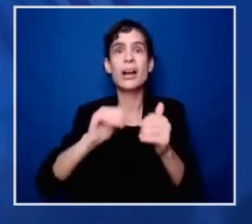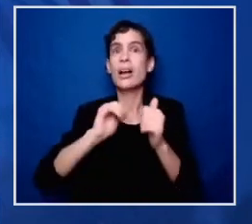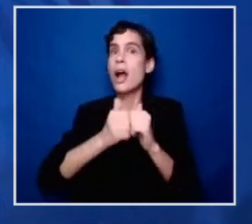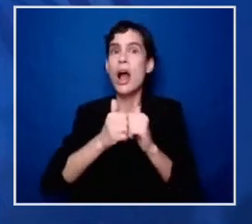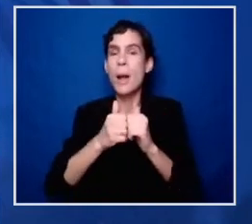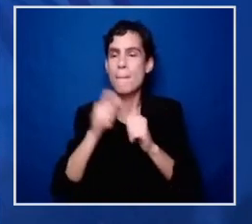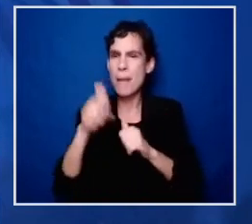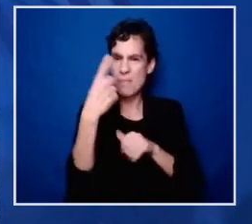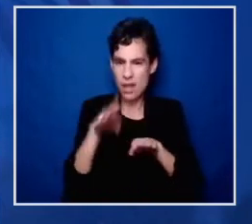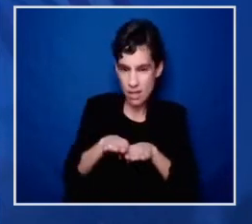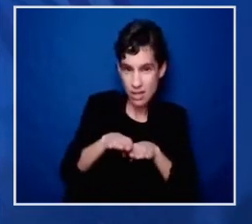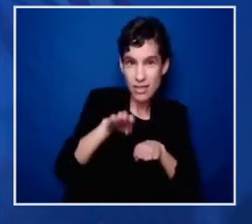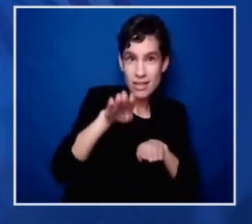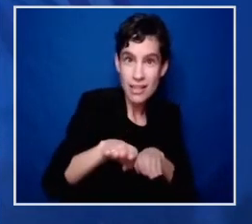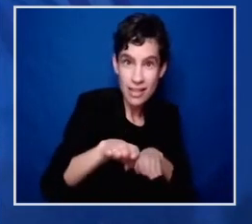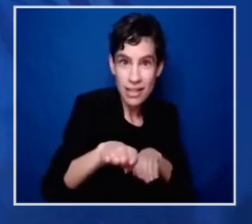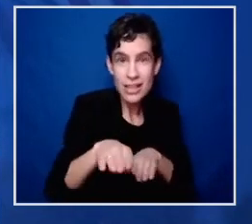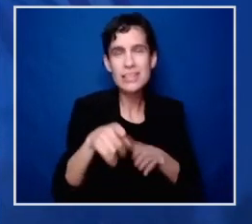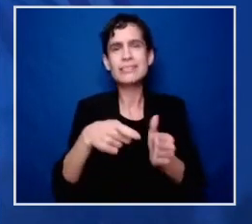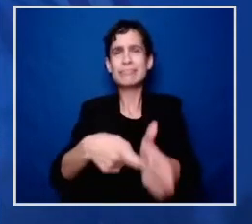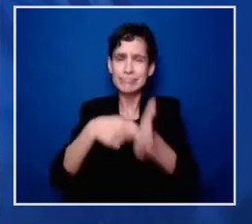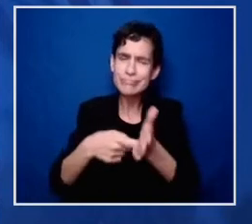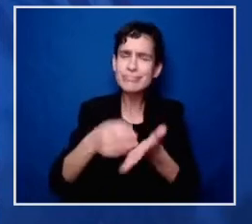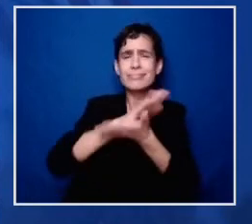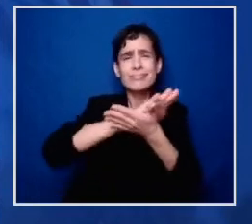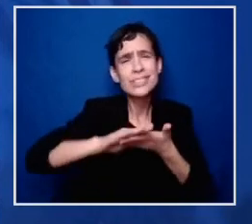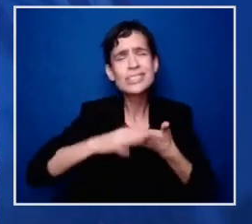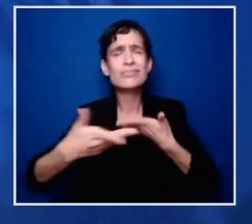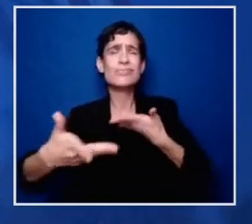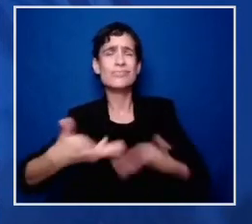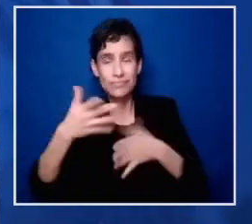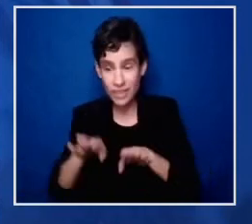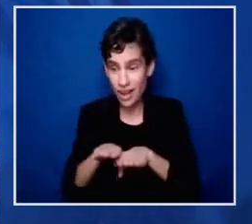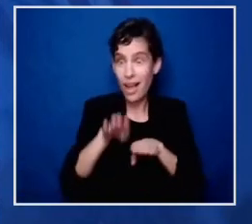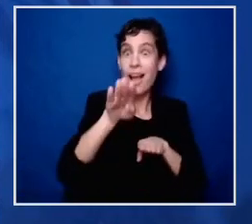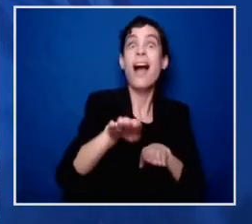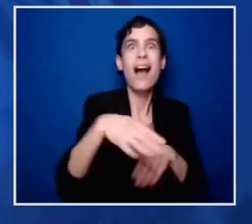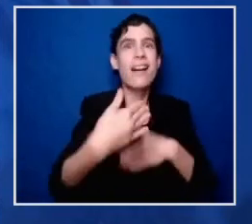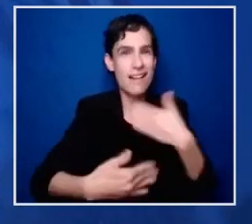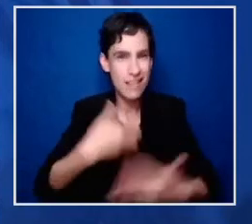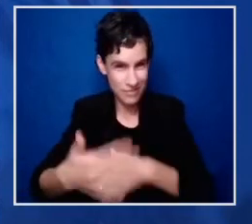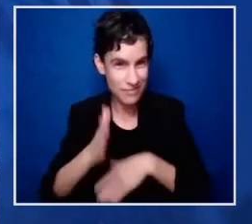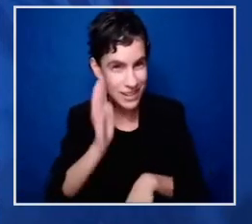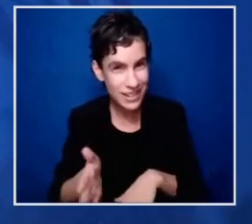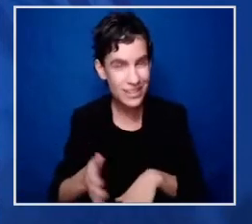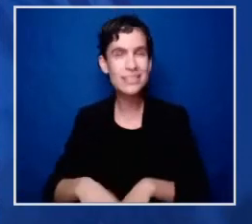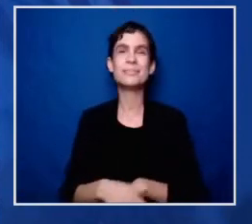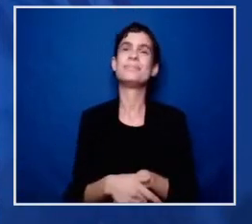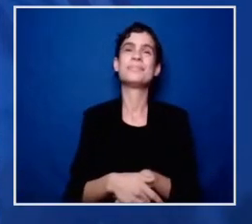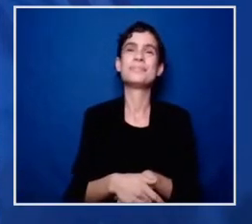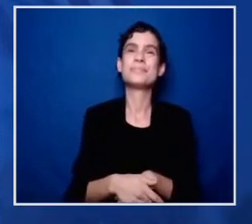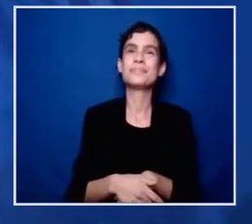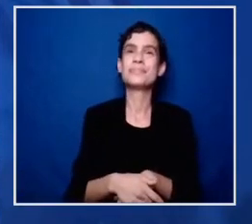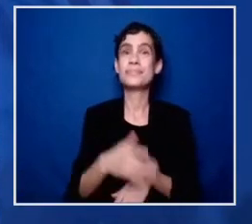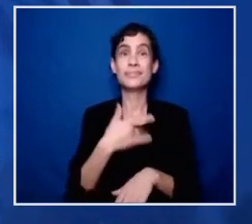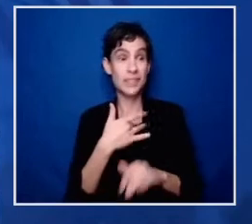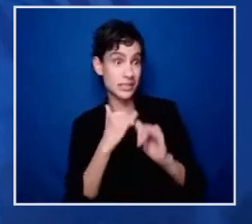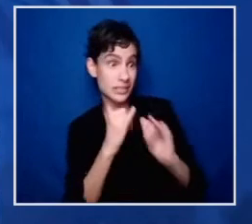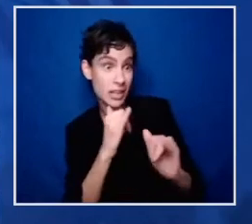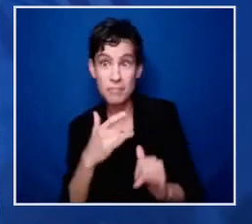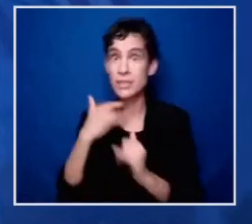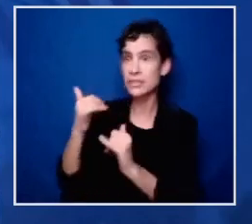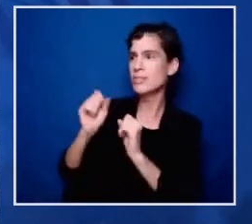way we want to be treated. And one day we will reach the mountaintop.